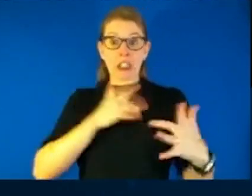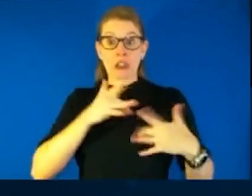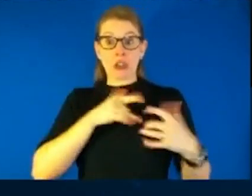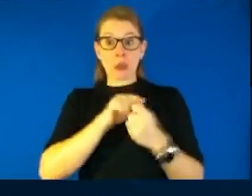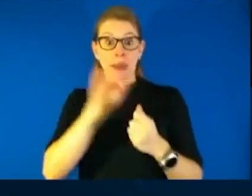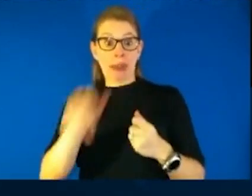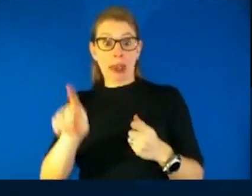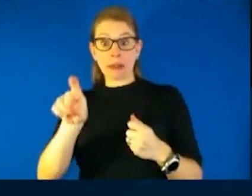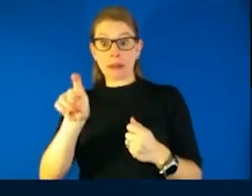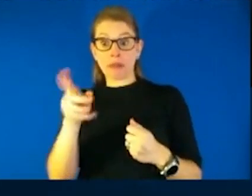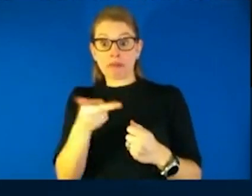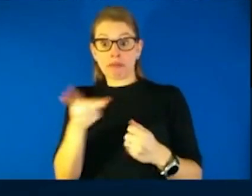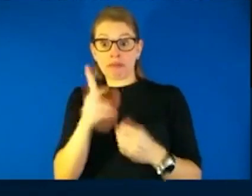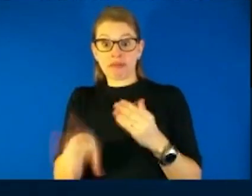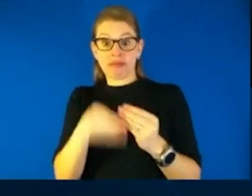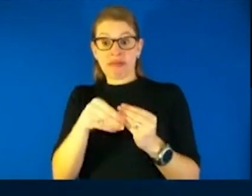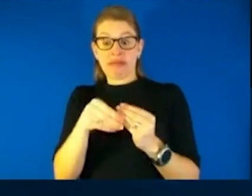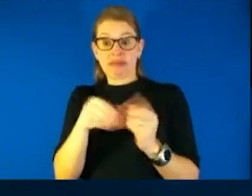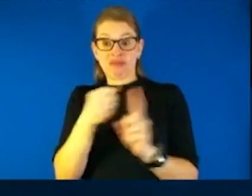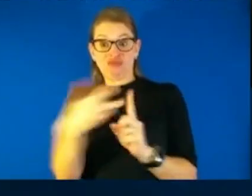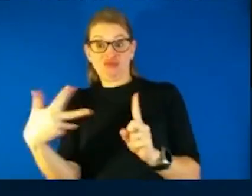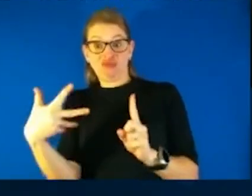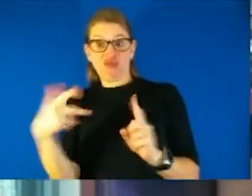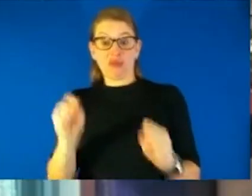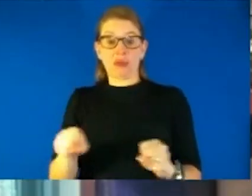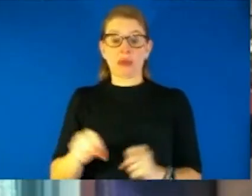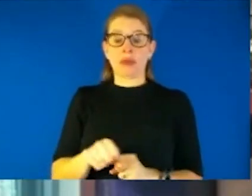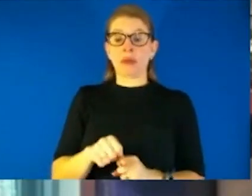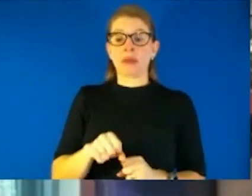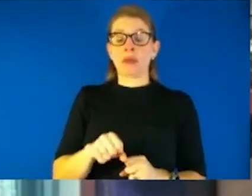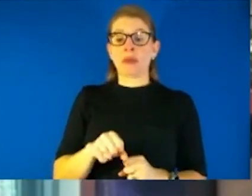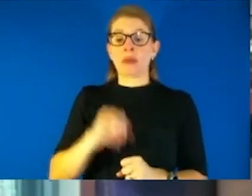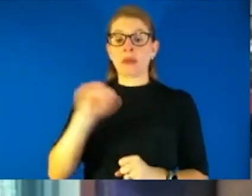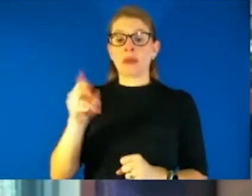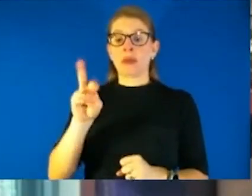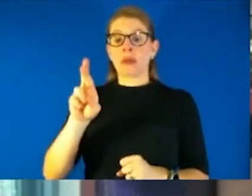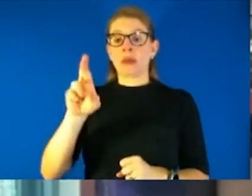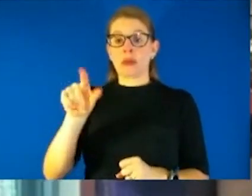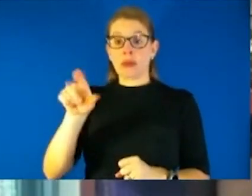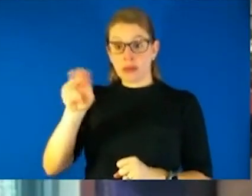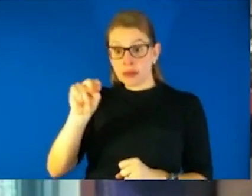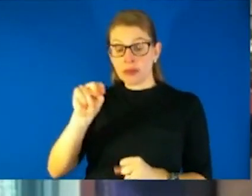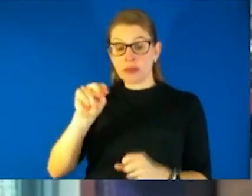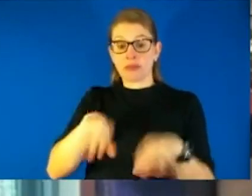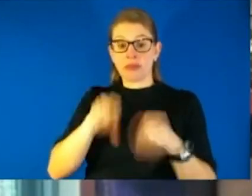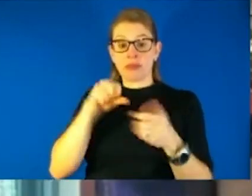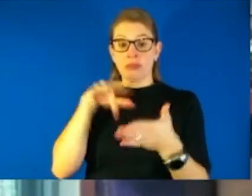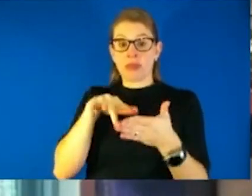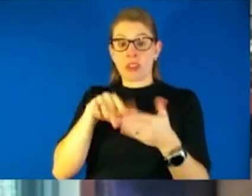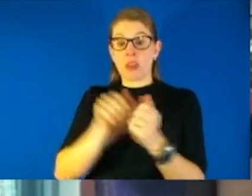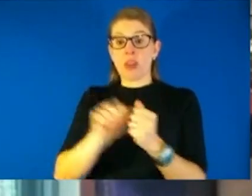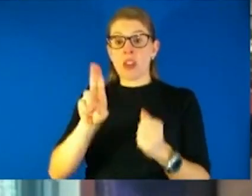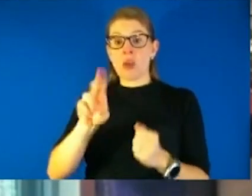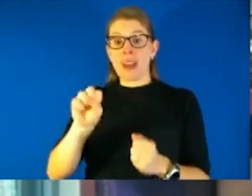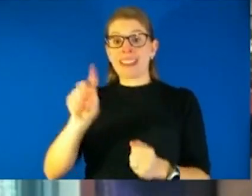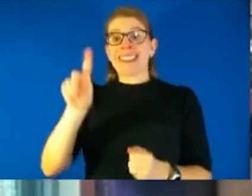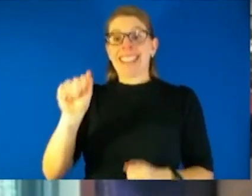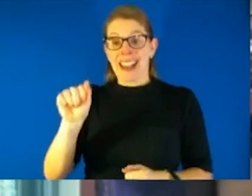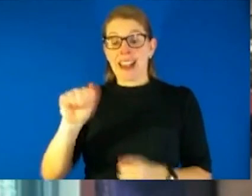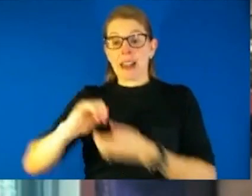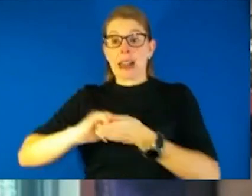you could add? So Juergen has done studies with USDA collaborators that show